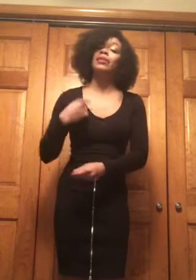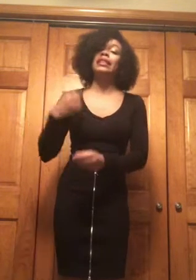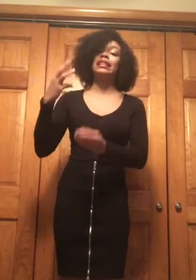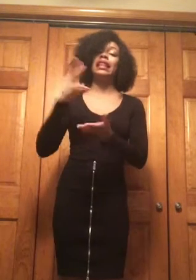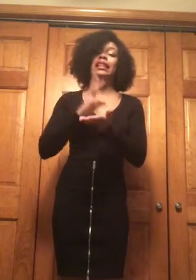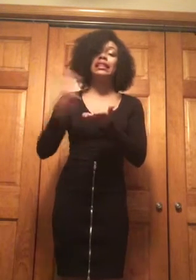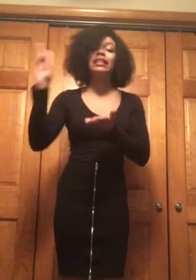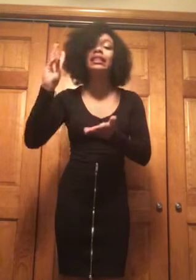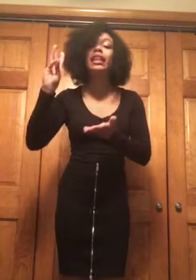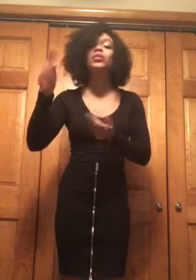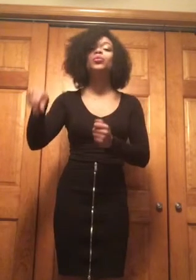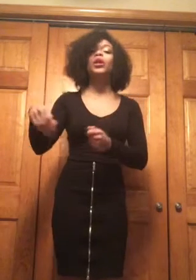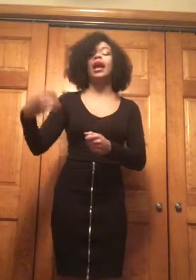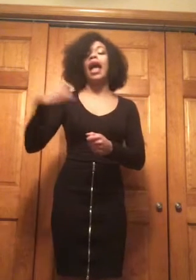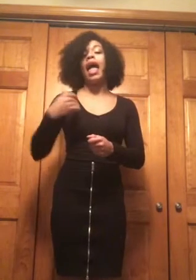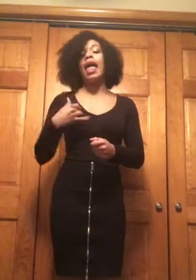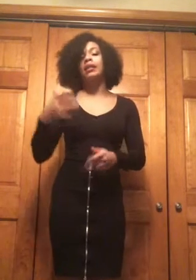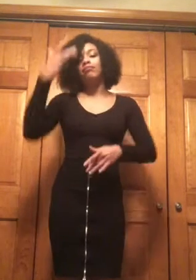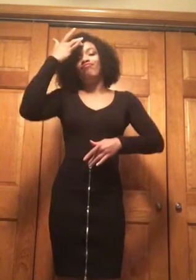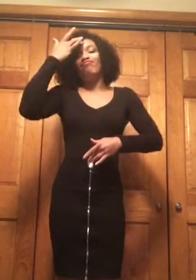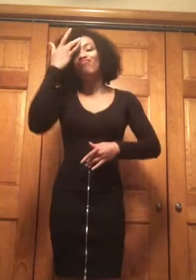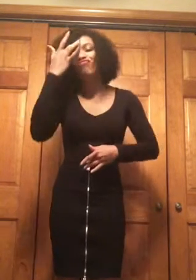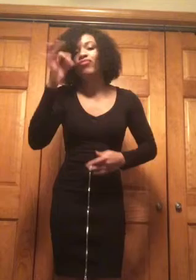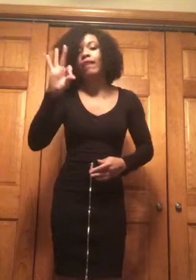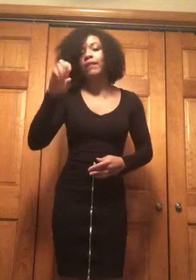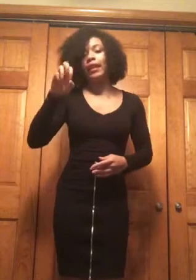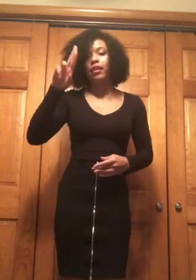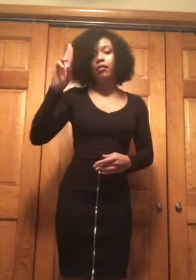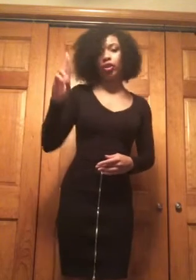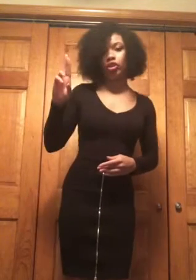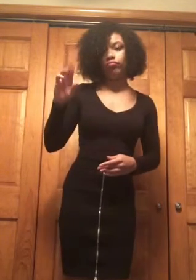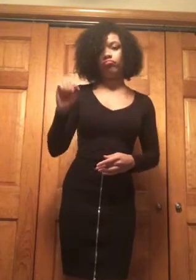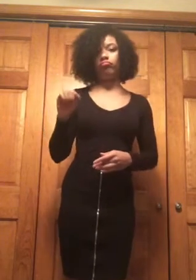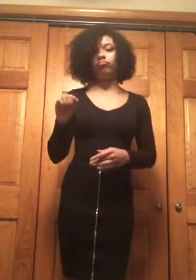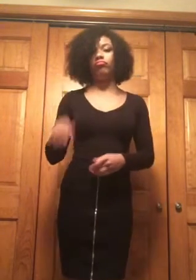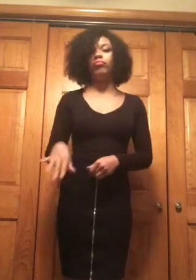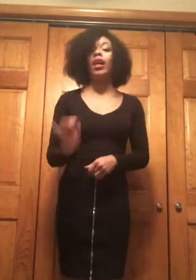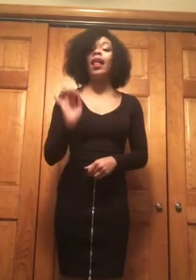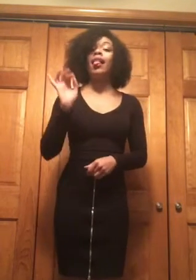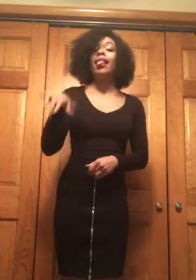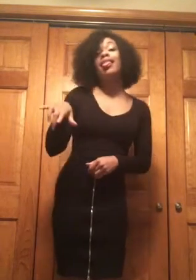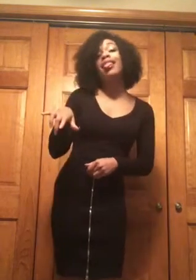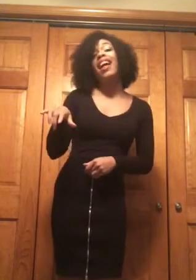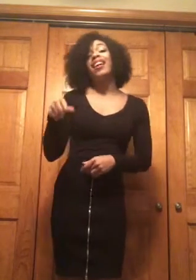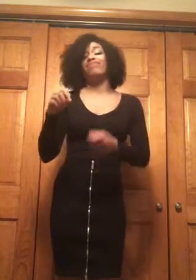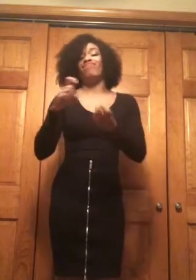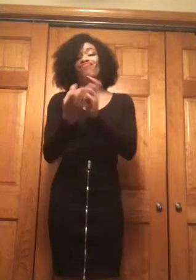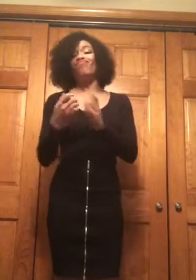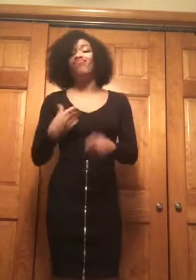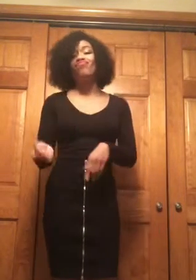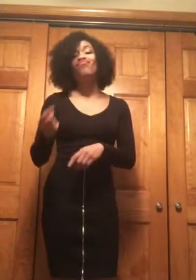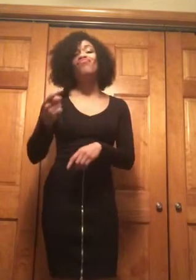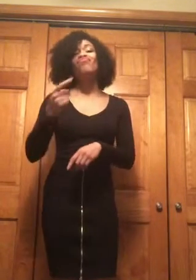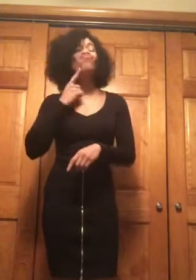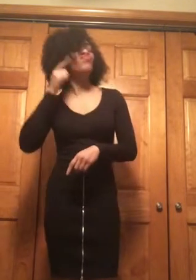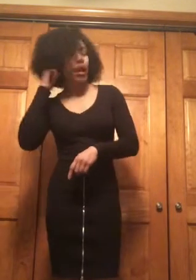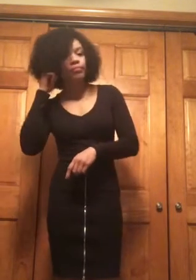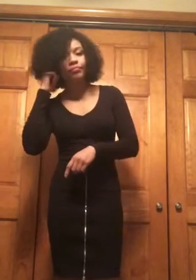was 6 weeks old, I had double pneumonia and a deadly high fever. It's because of this high fever that I became